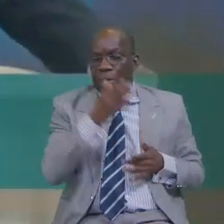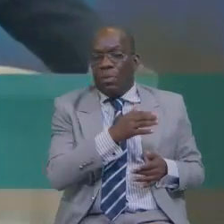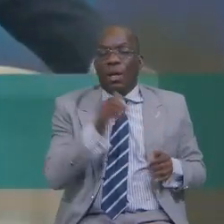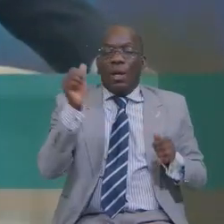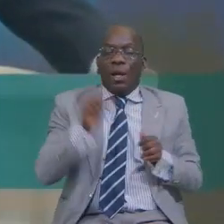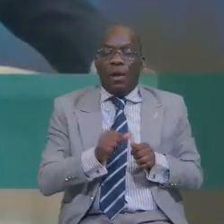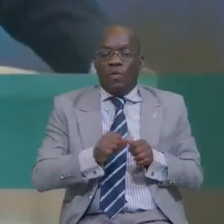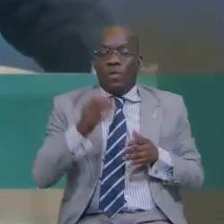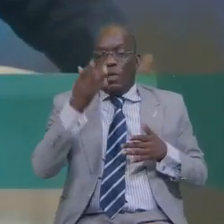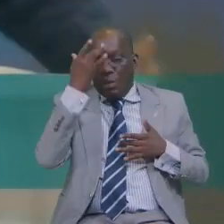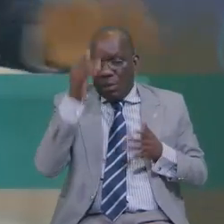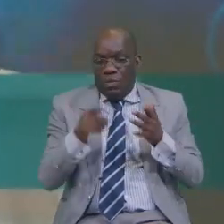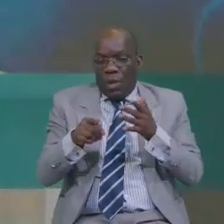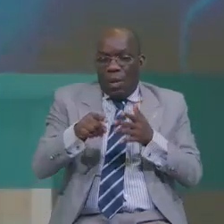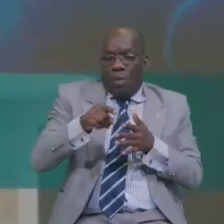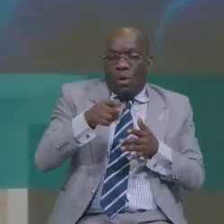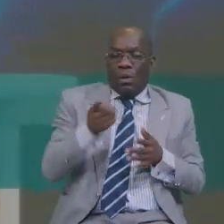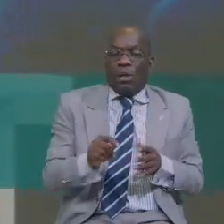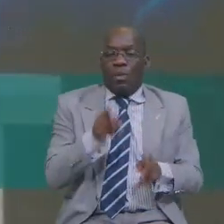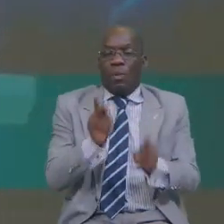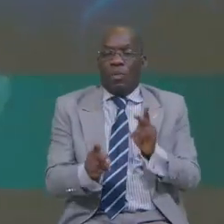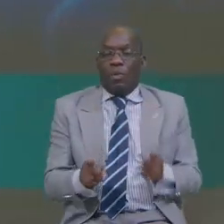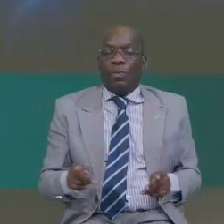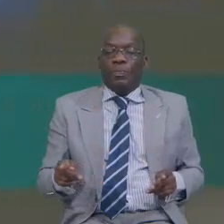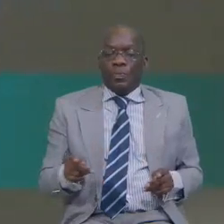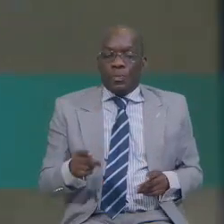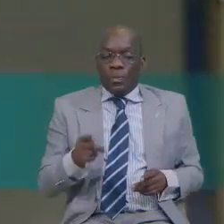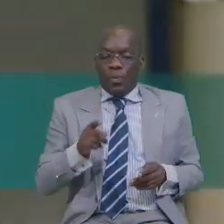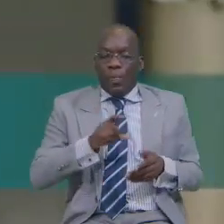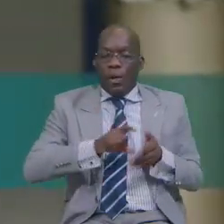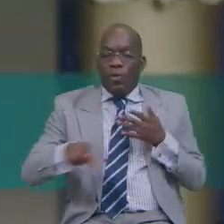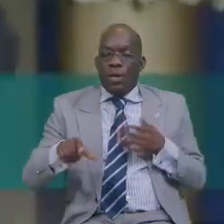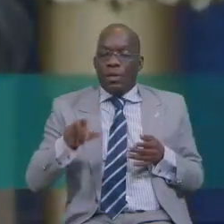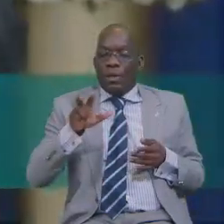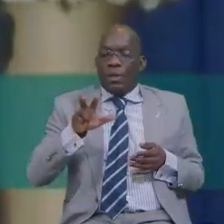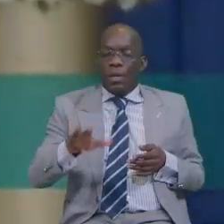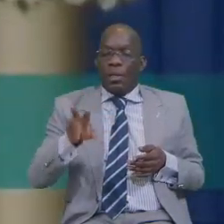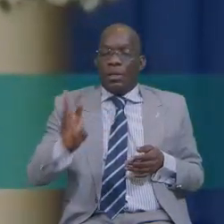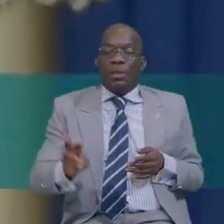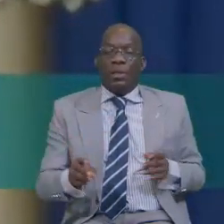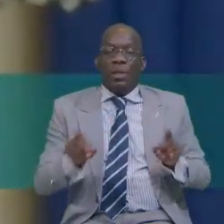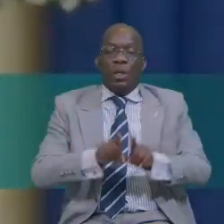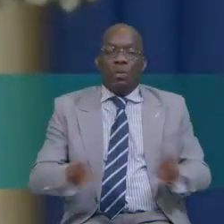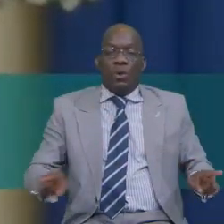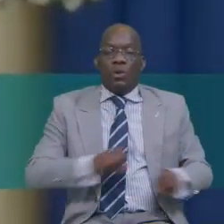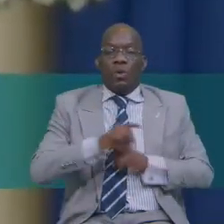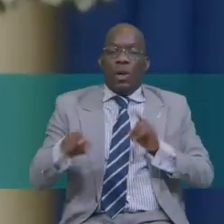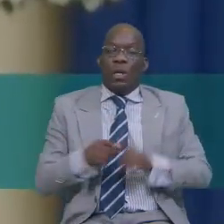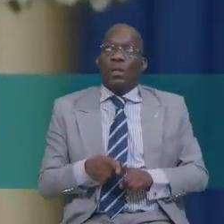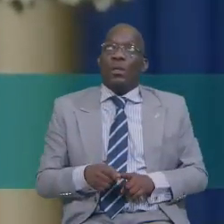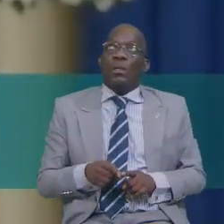disease among the people. And then he tells us in verse 36, but when he saw